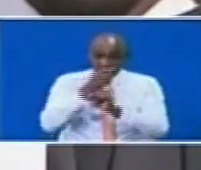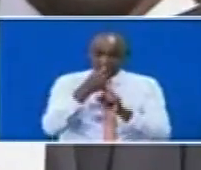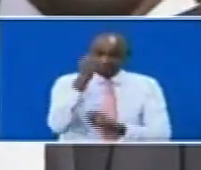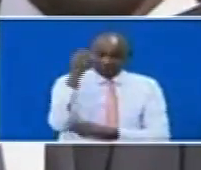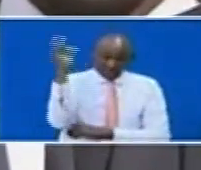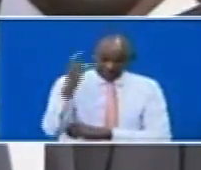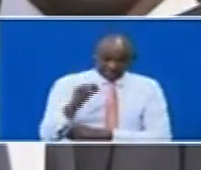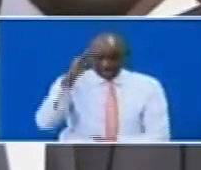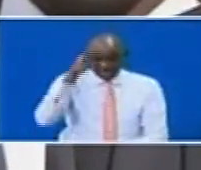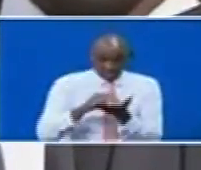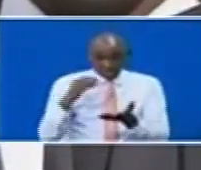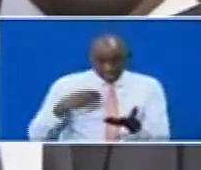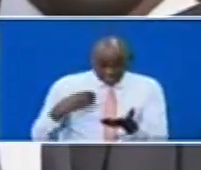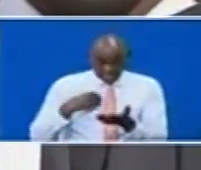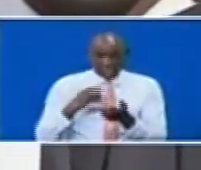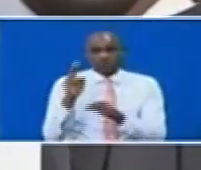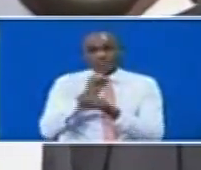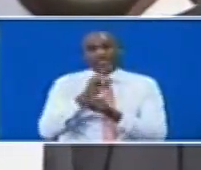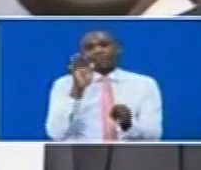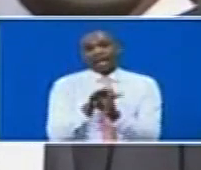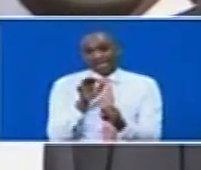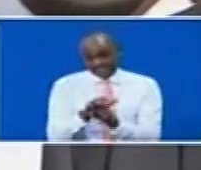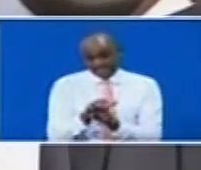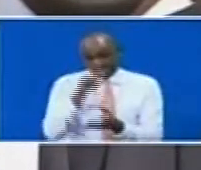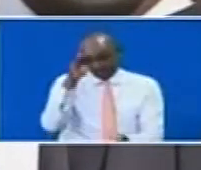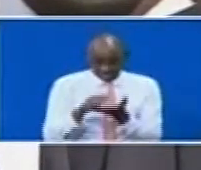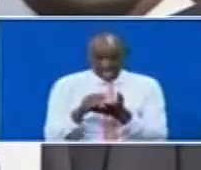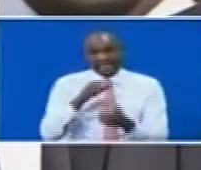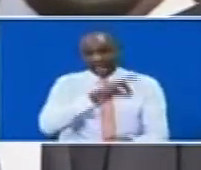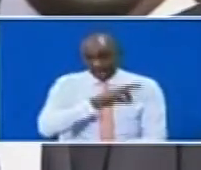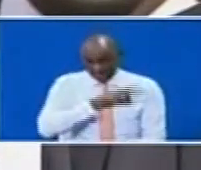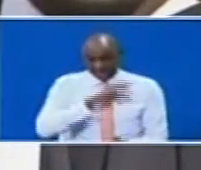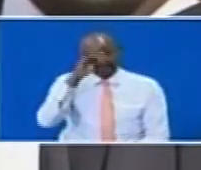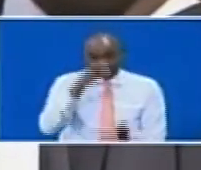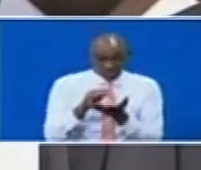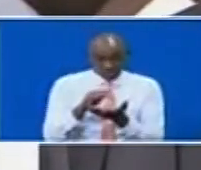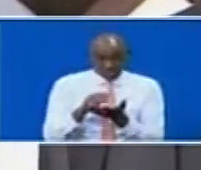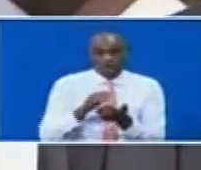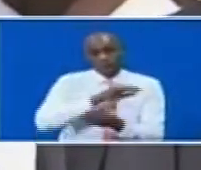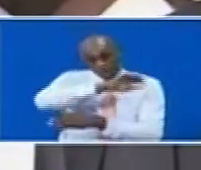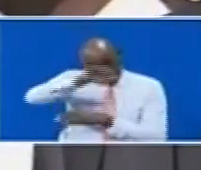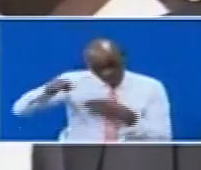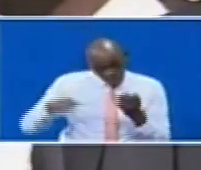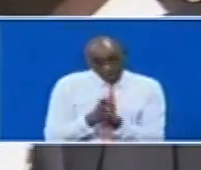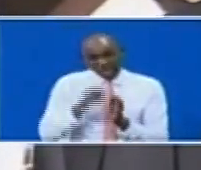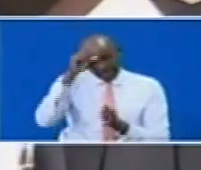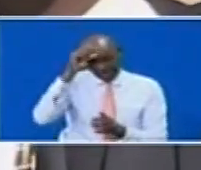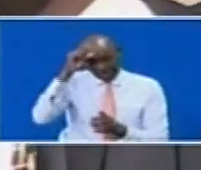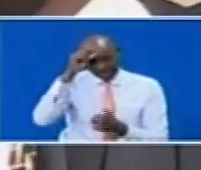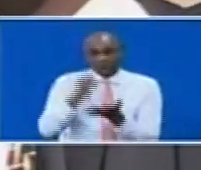50% reduction in travel expenditure and allowances across all government